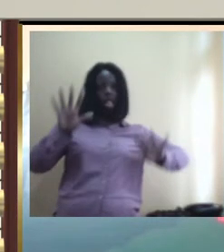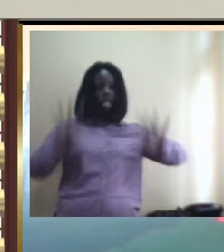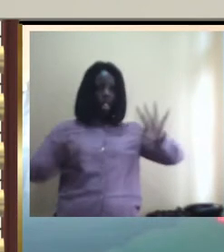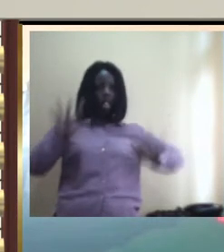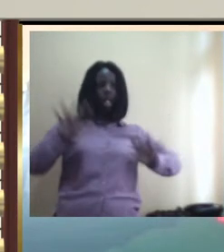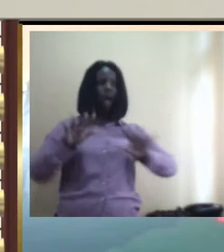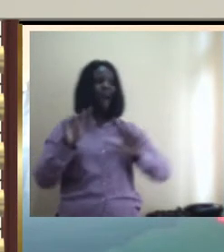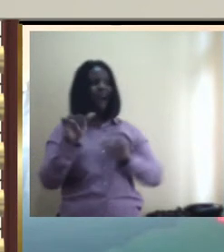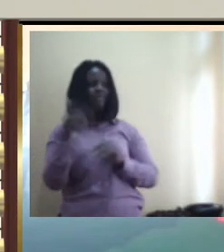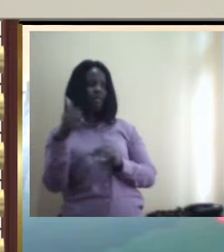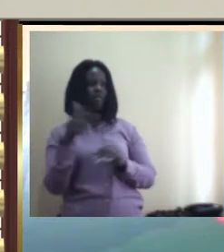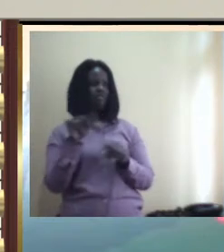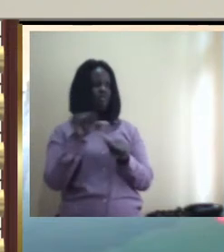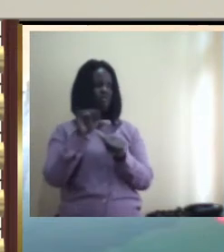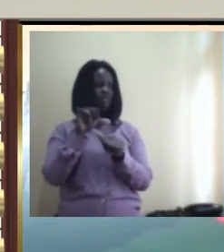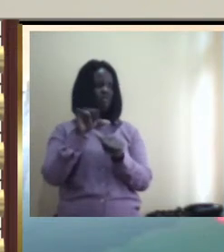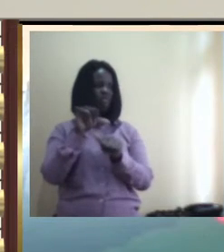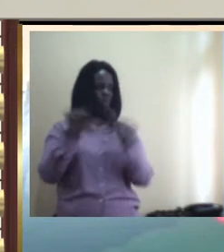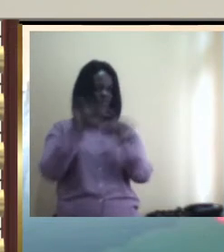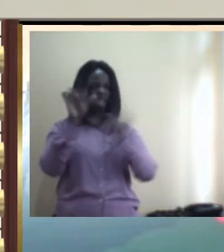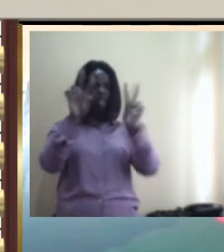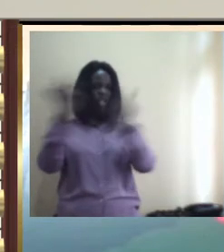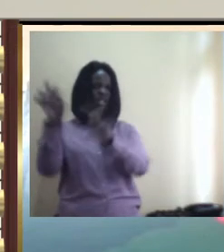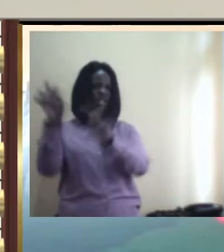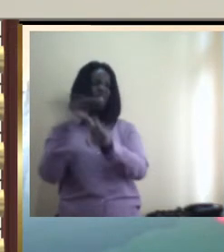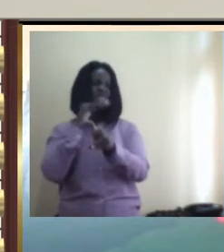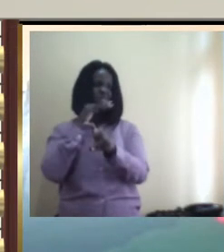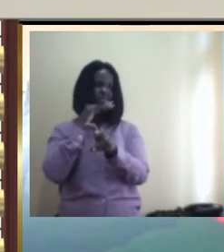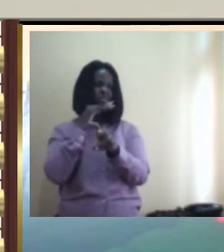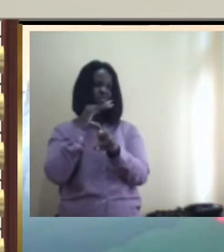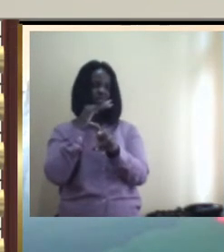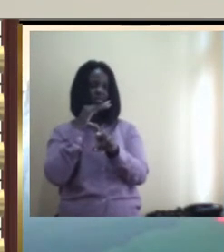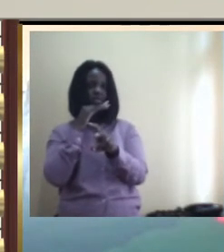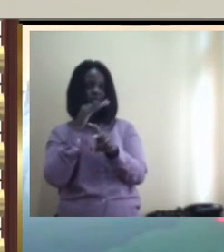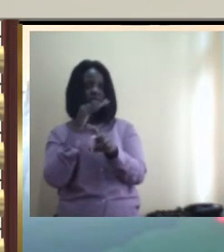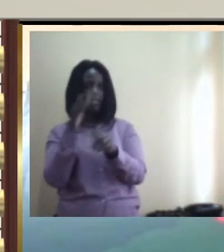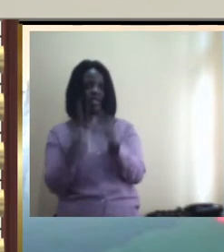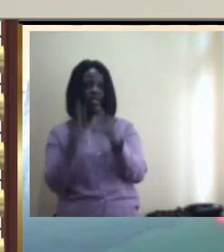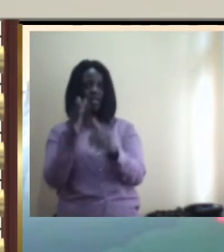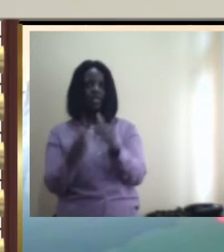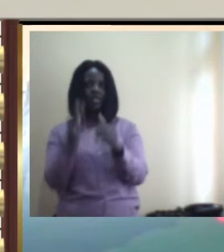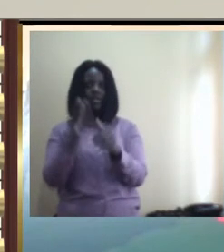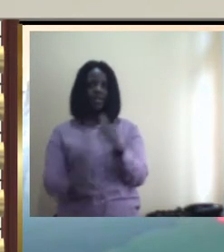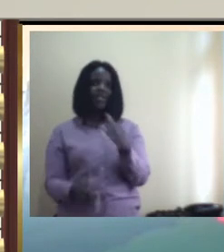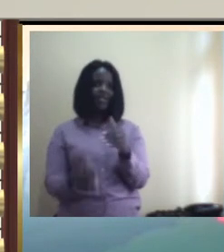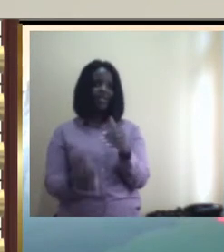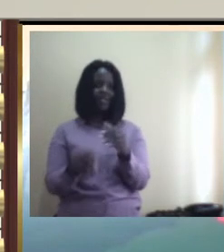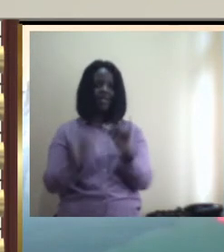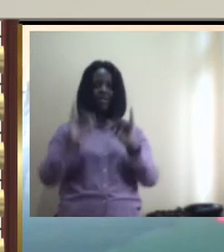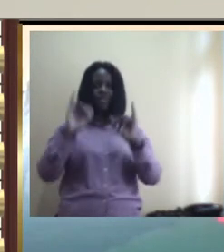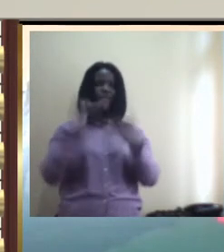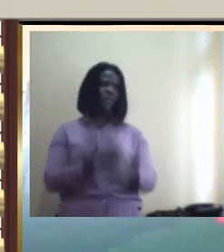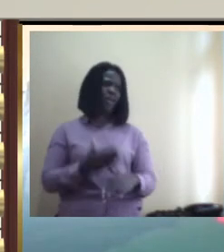with social dynamic, which have rendered them dysfunctional.